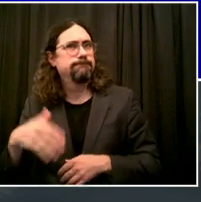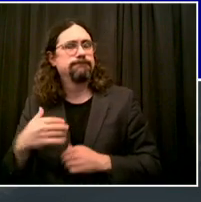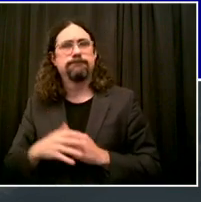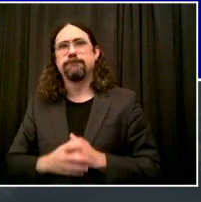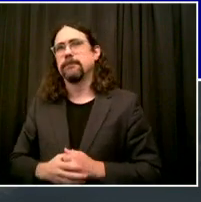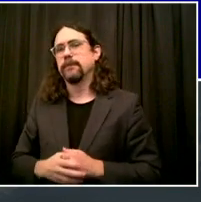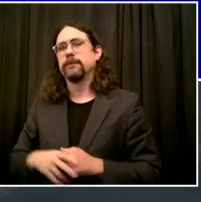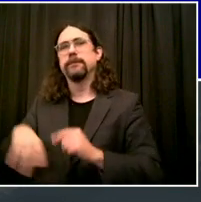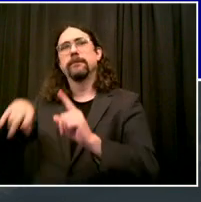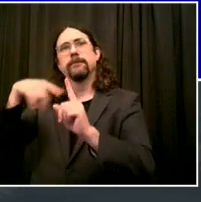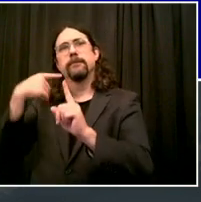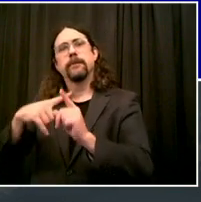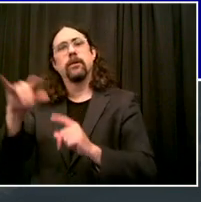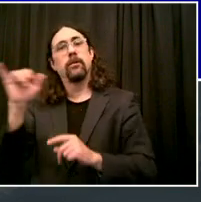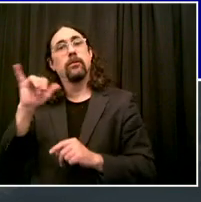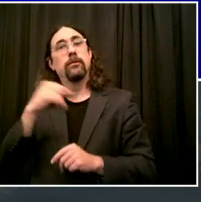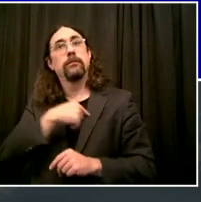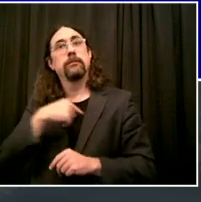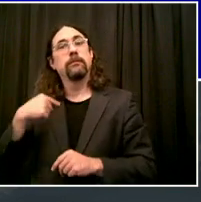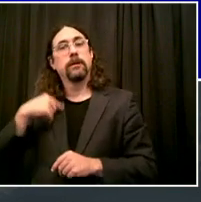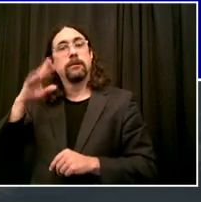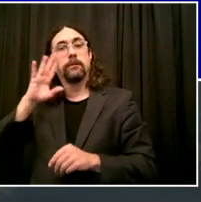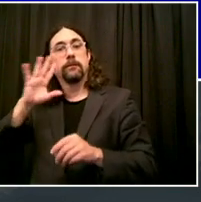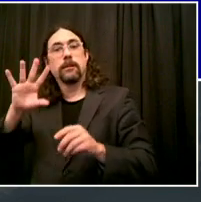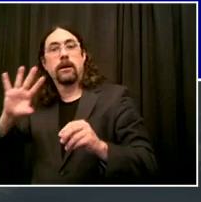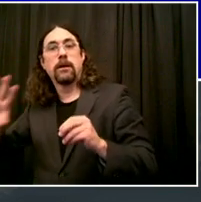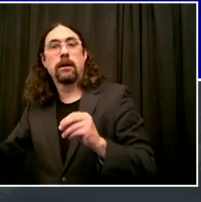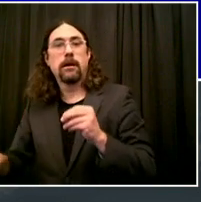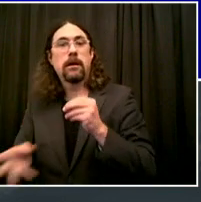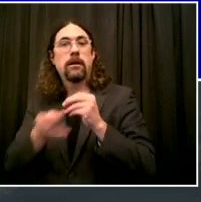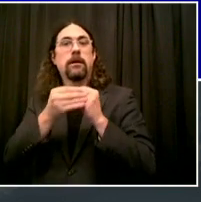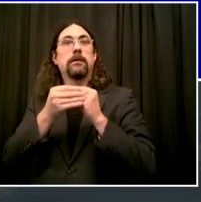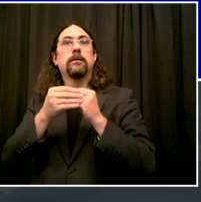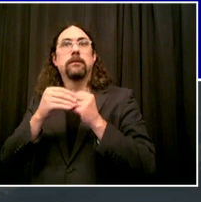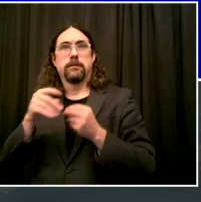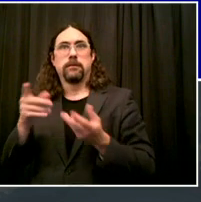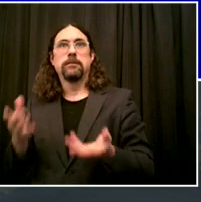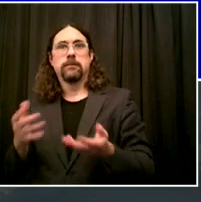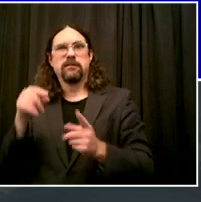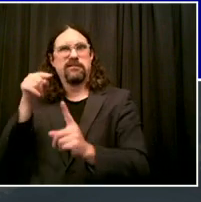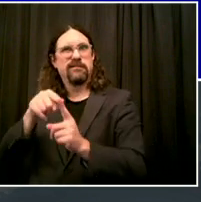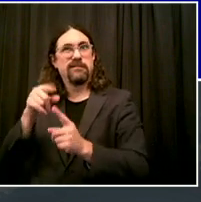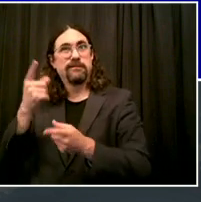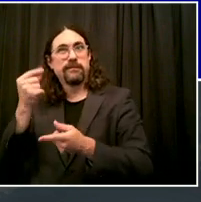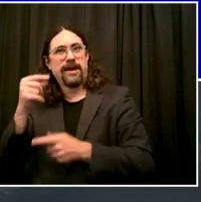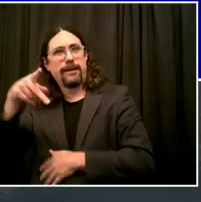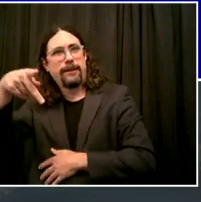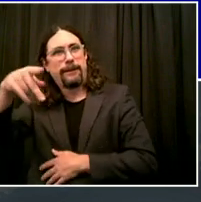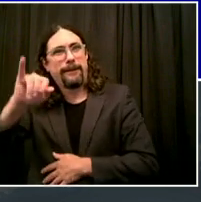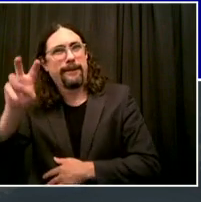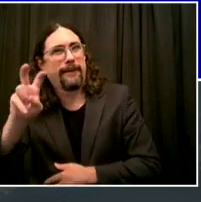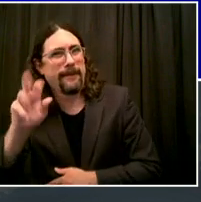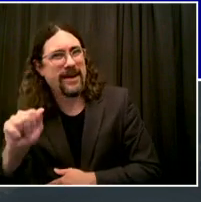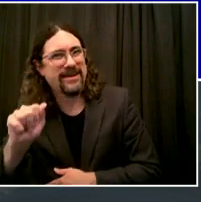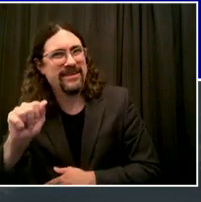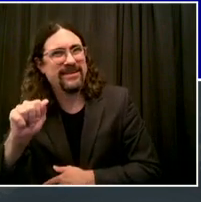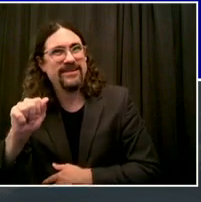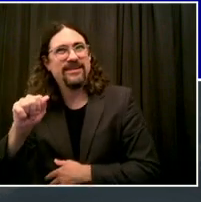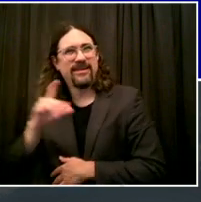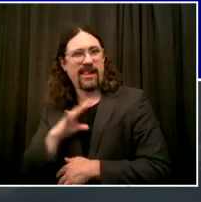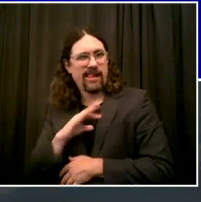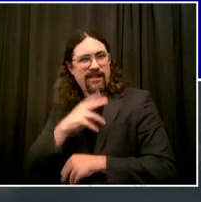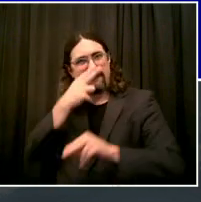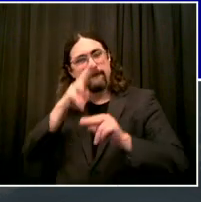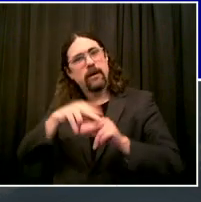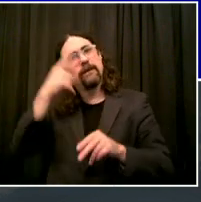kits so that you can get the meals that are prepared, as well as be able to take home pizza to make, and it can be